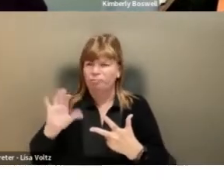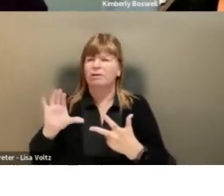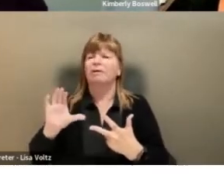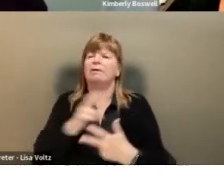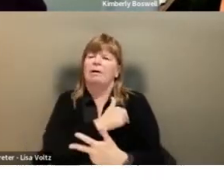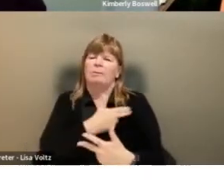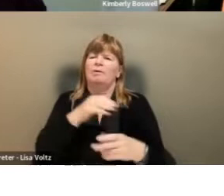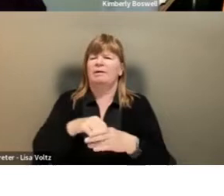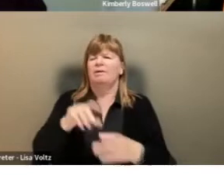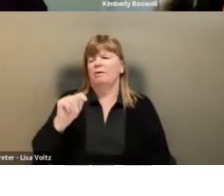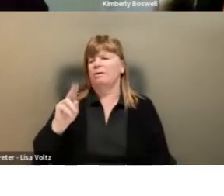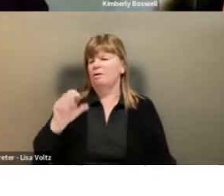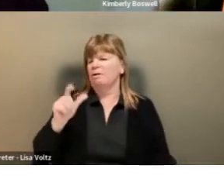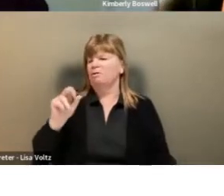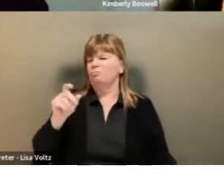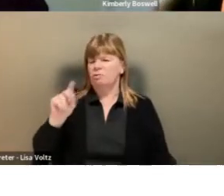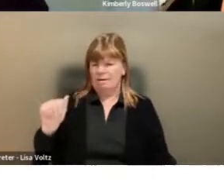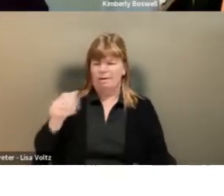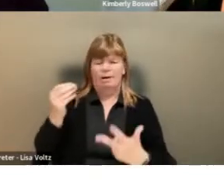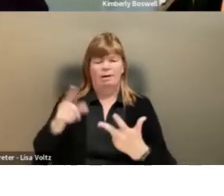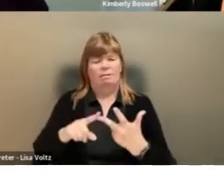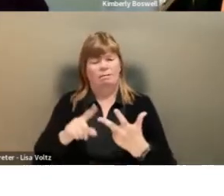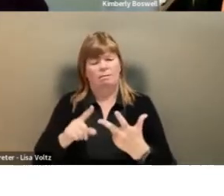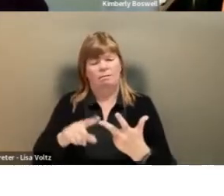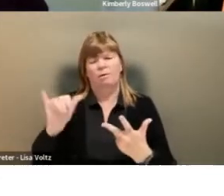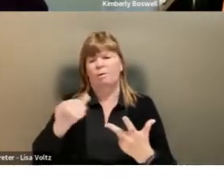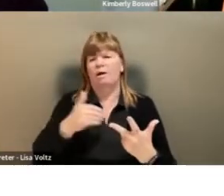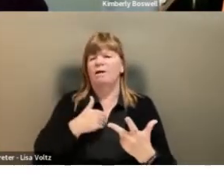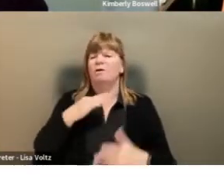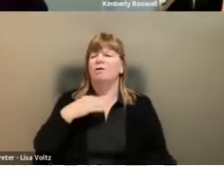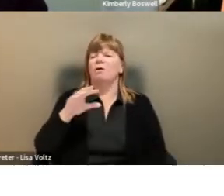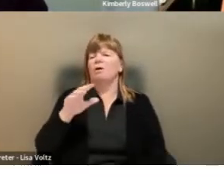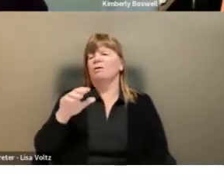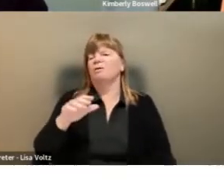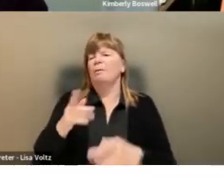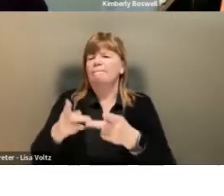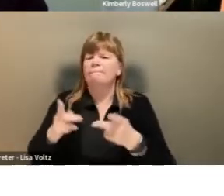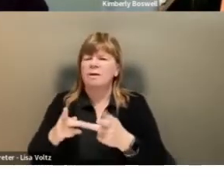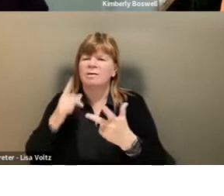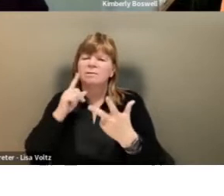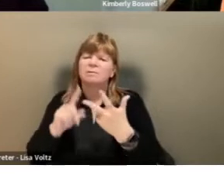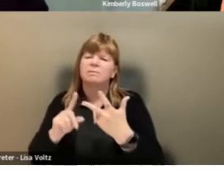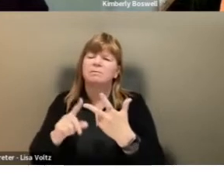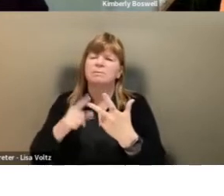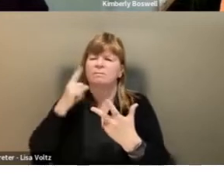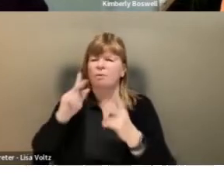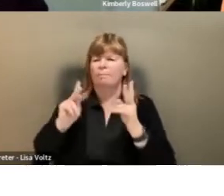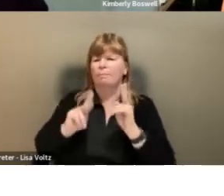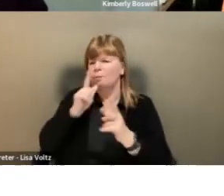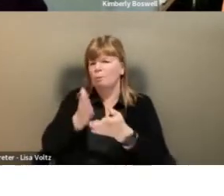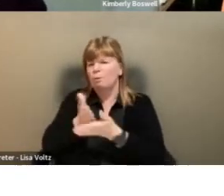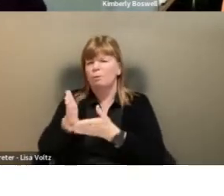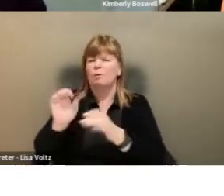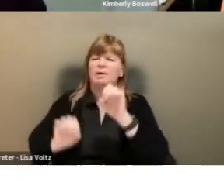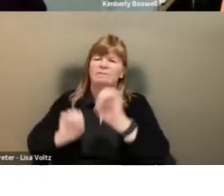in Tuscaloosa. In addition, we have our forensic facility for those individuals who are going through an